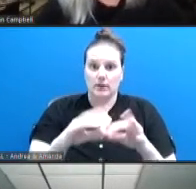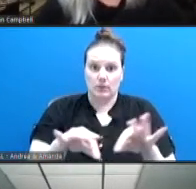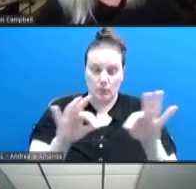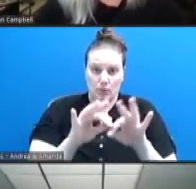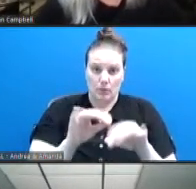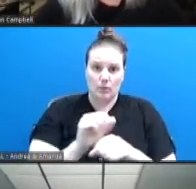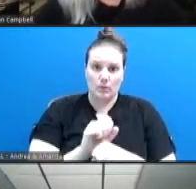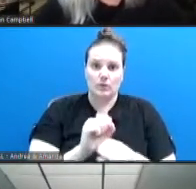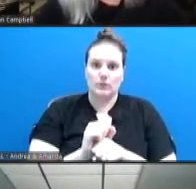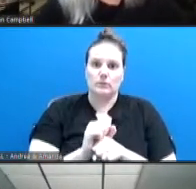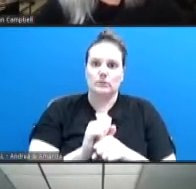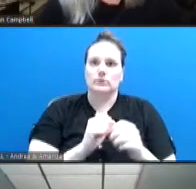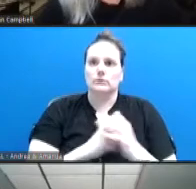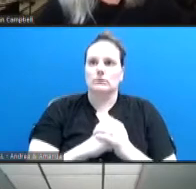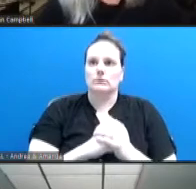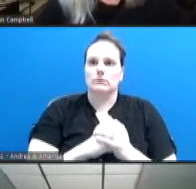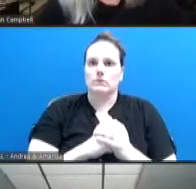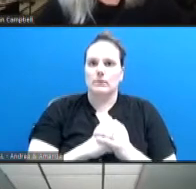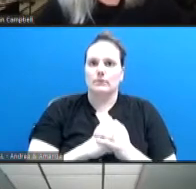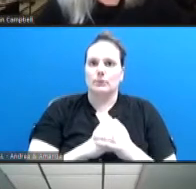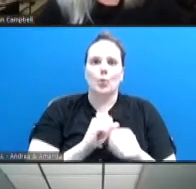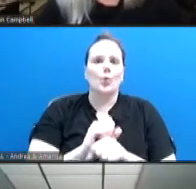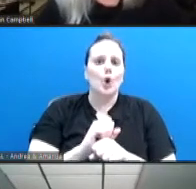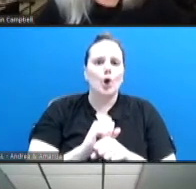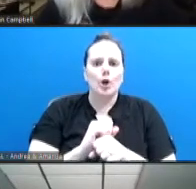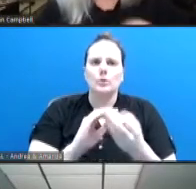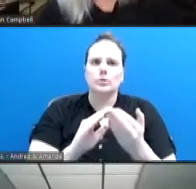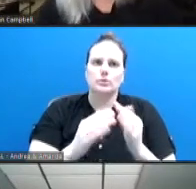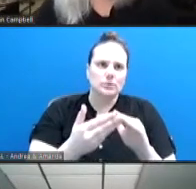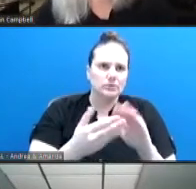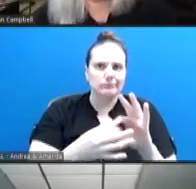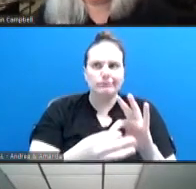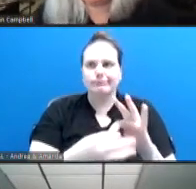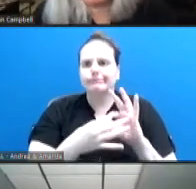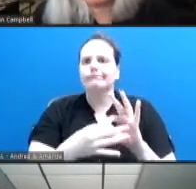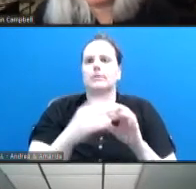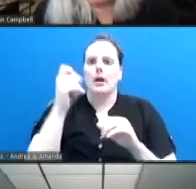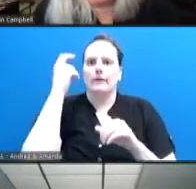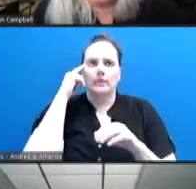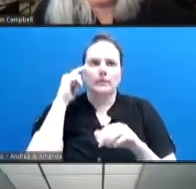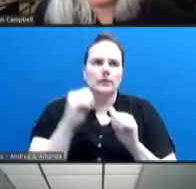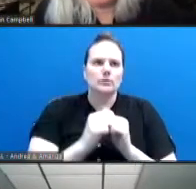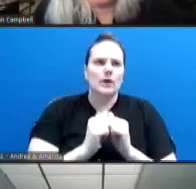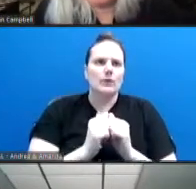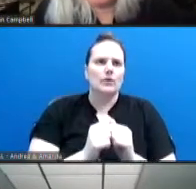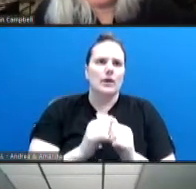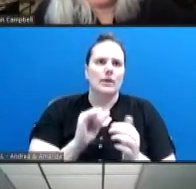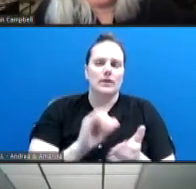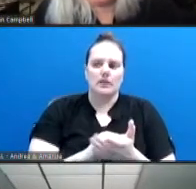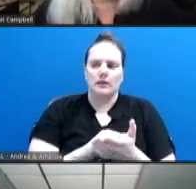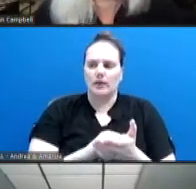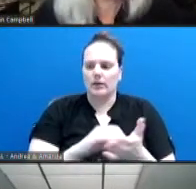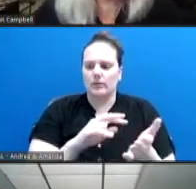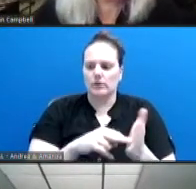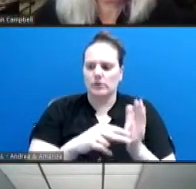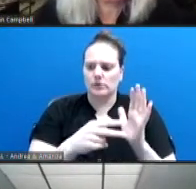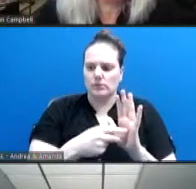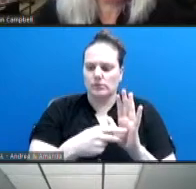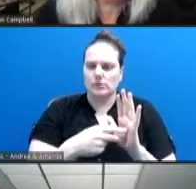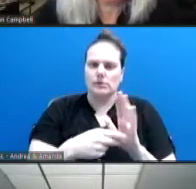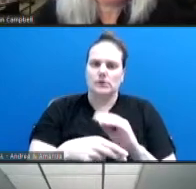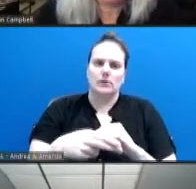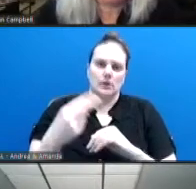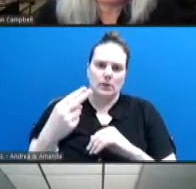is the work of community and government together, which means it has highs and lows